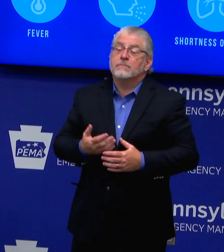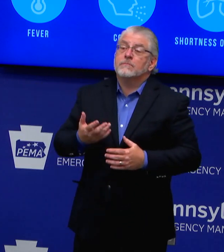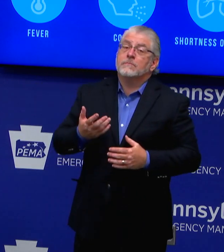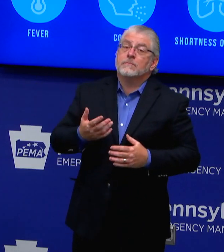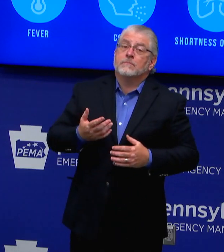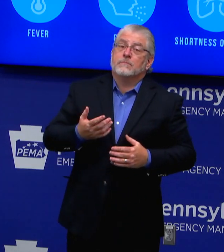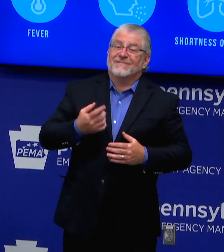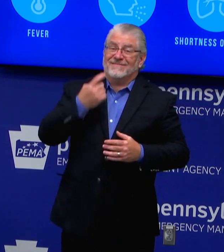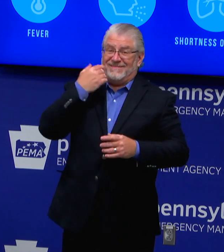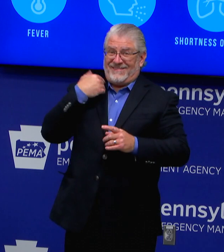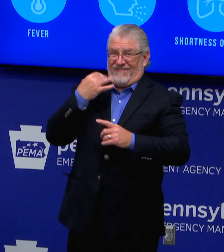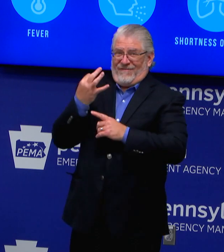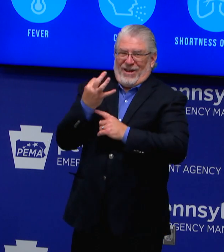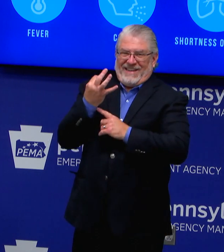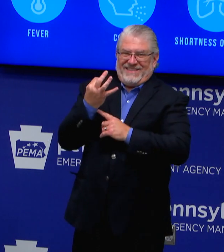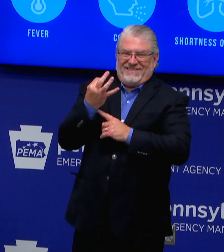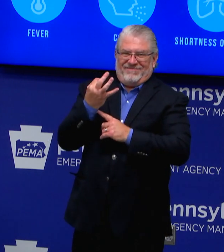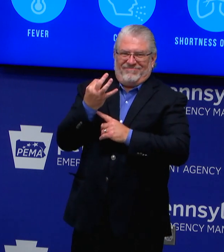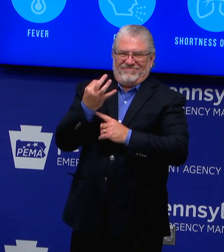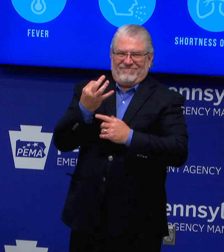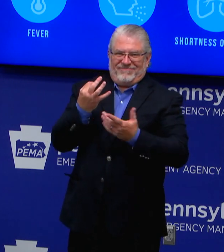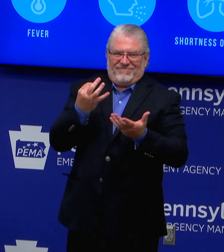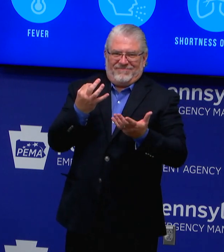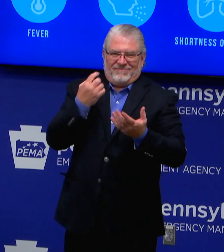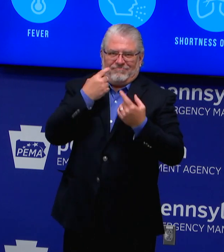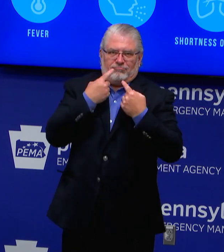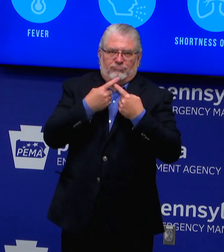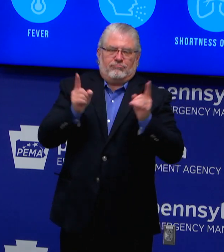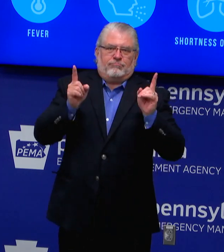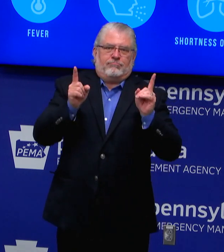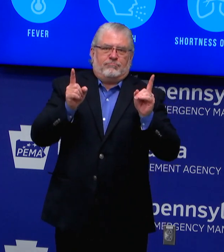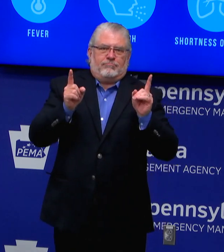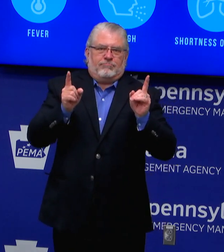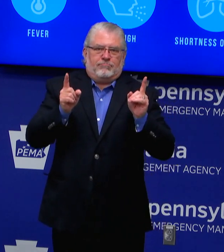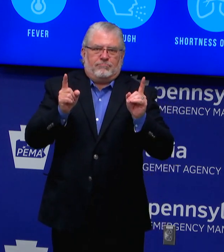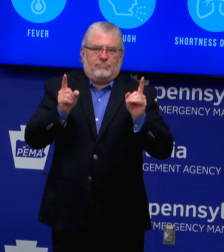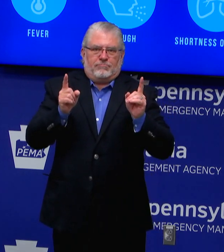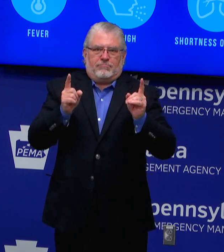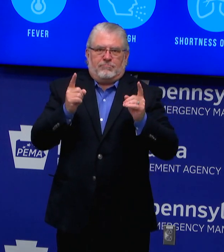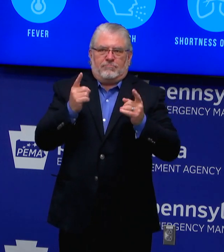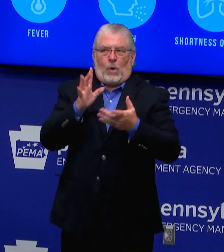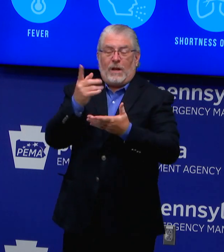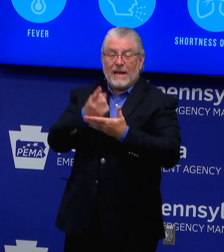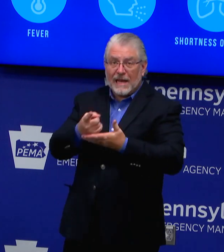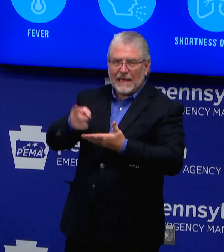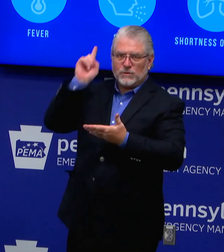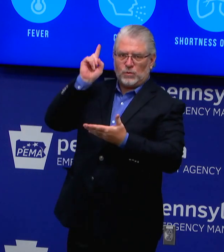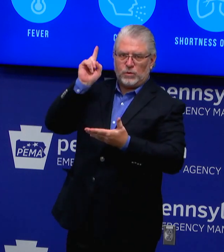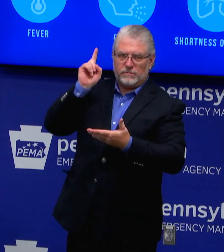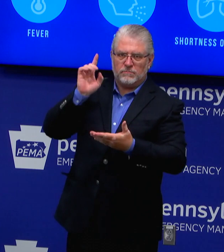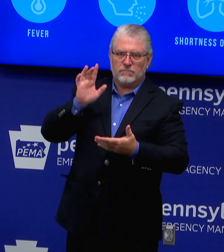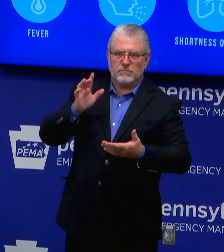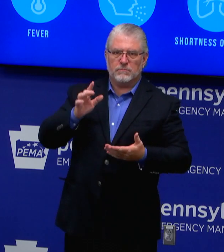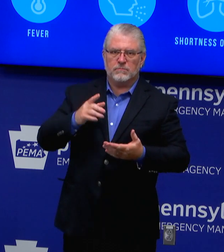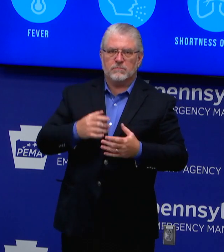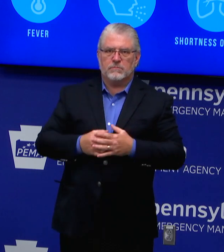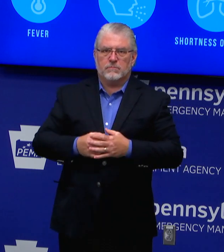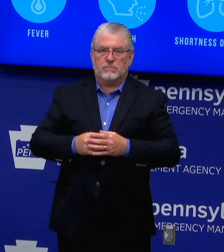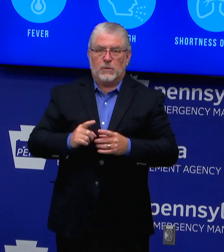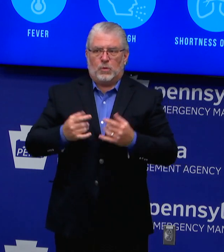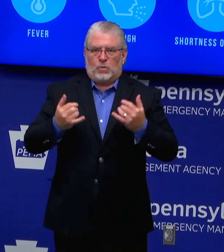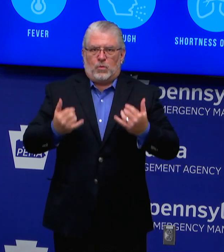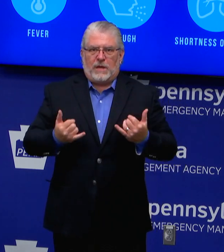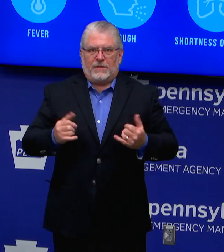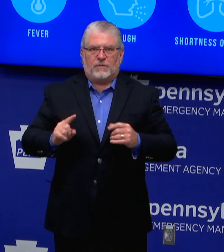was the announcements last week were official on Friday, but today was the first day. For